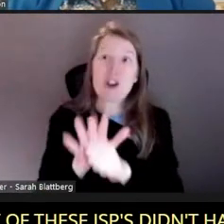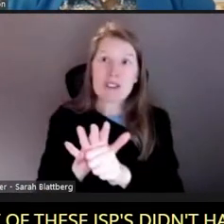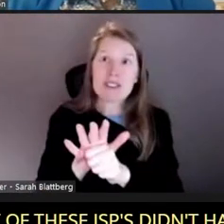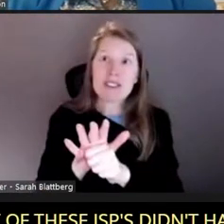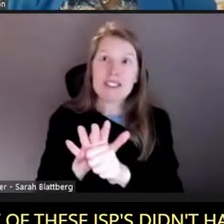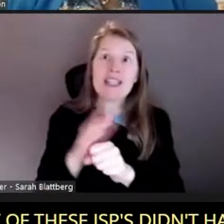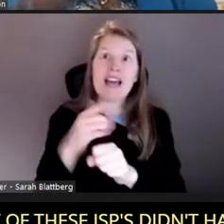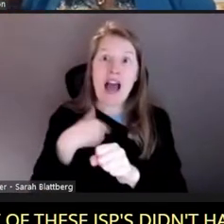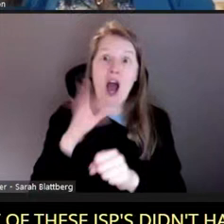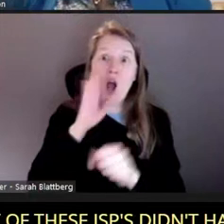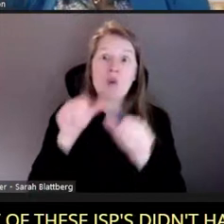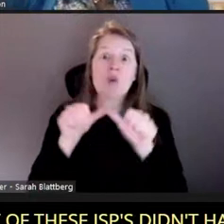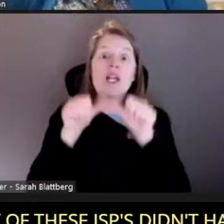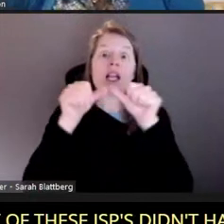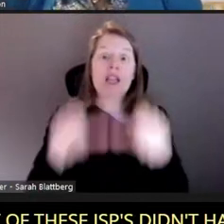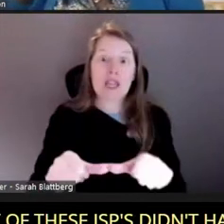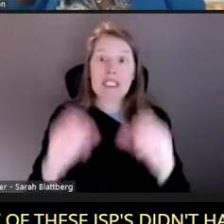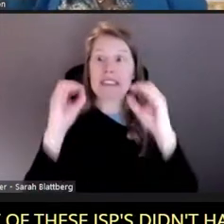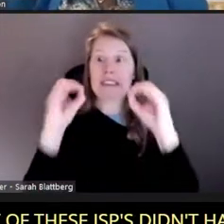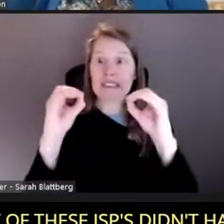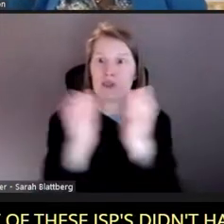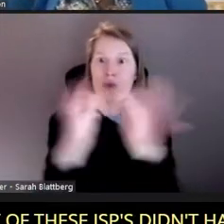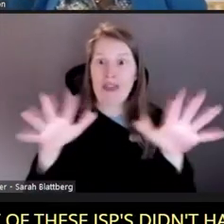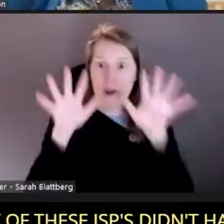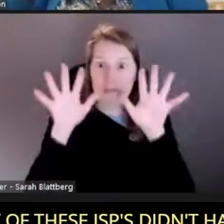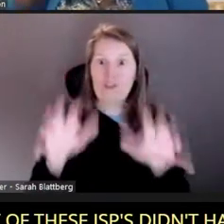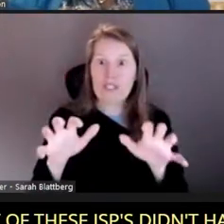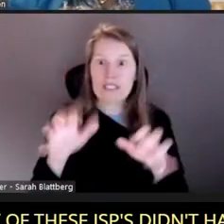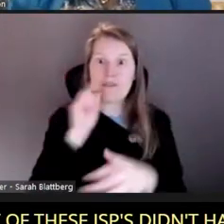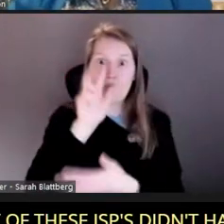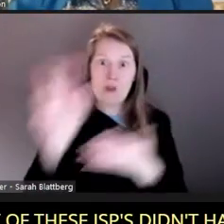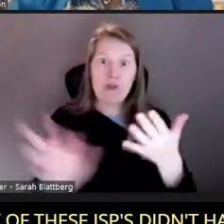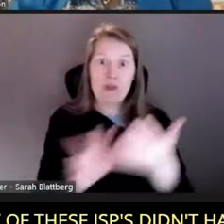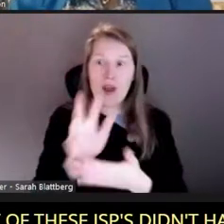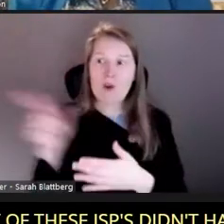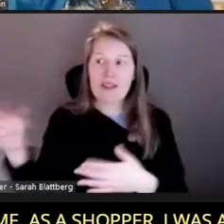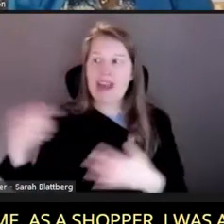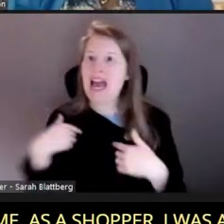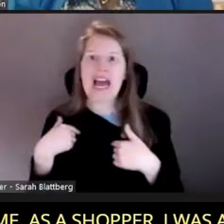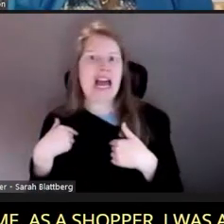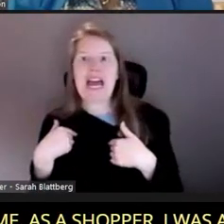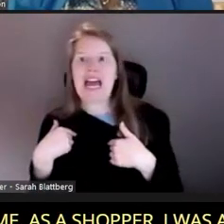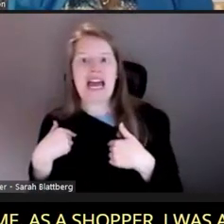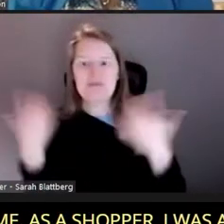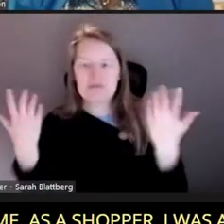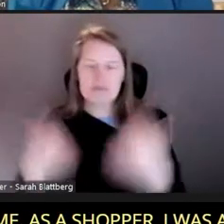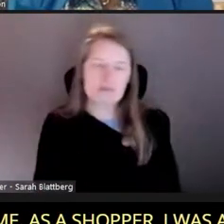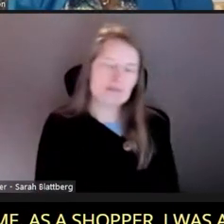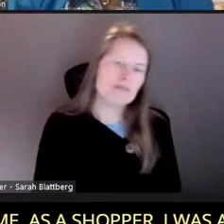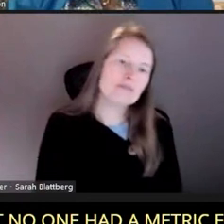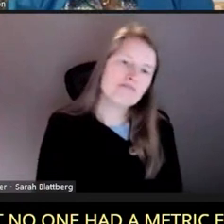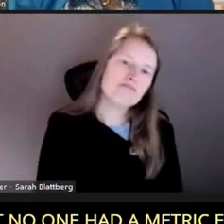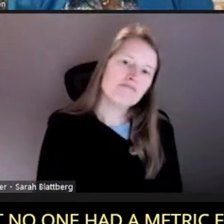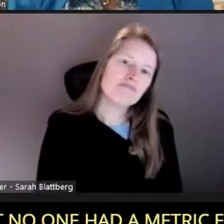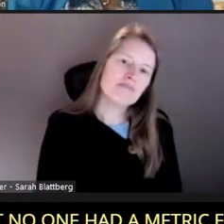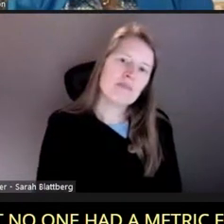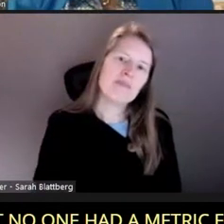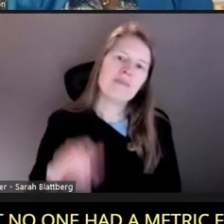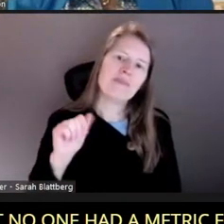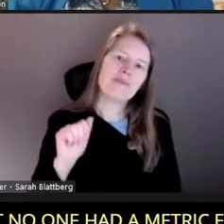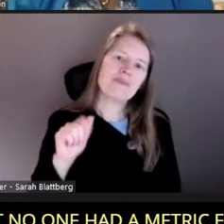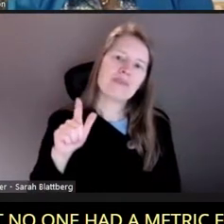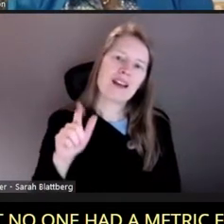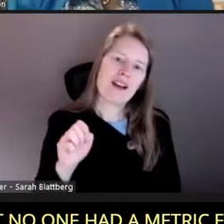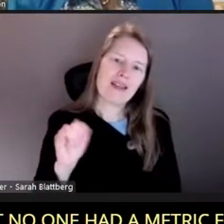do the thing that I'm being paid to do over the course of the next 3 hours? And I couldn't do that. Yeah, no, thanks for sharing that.